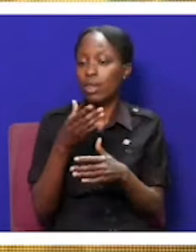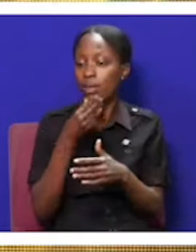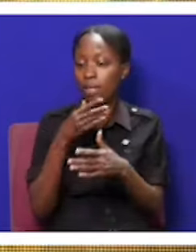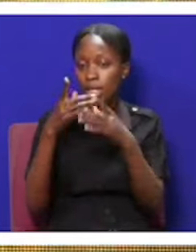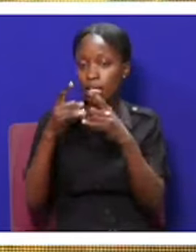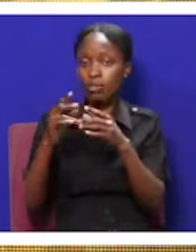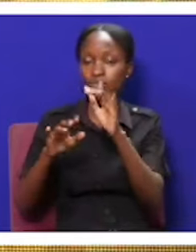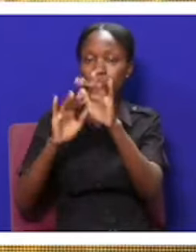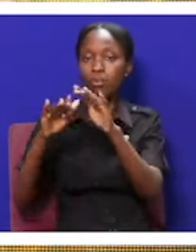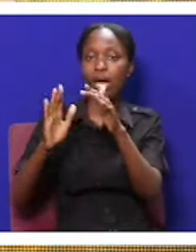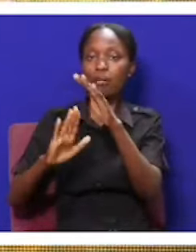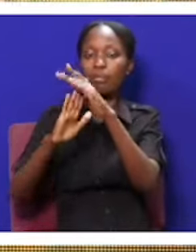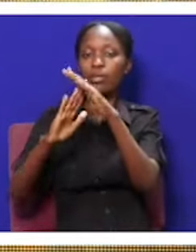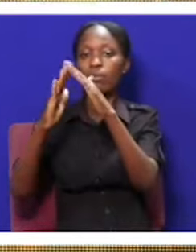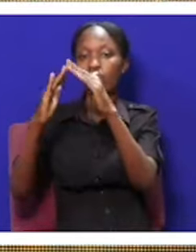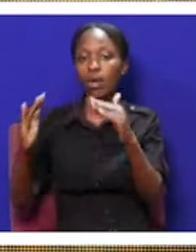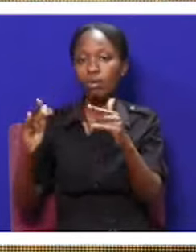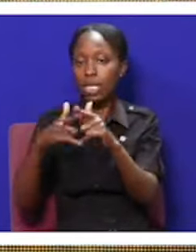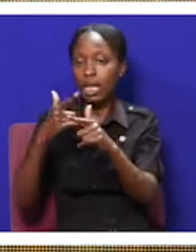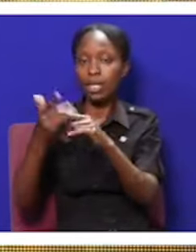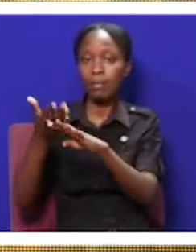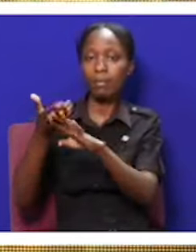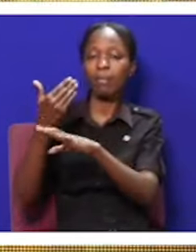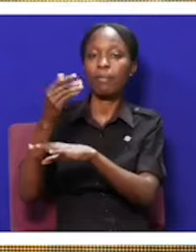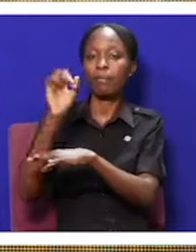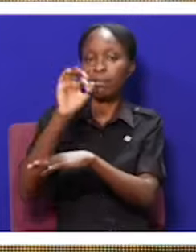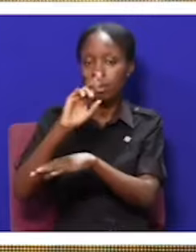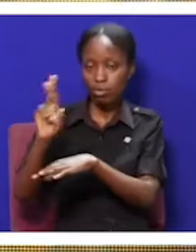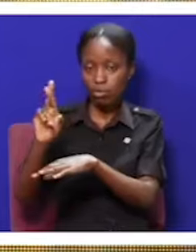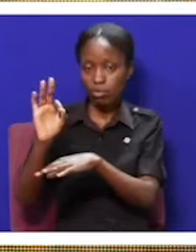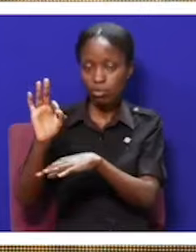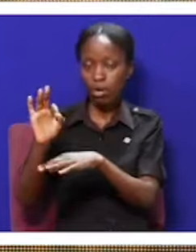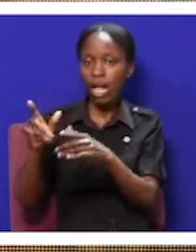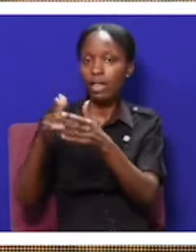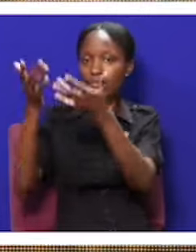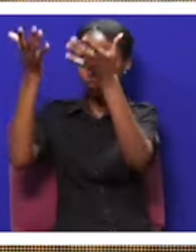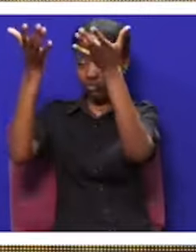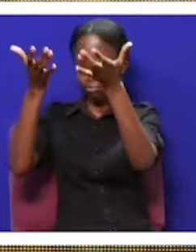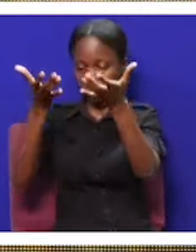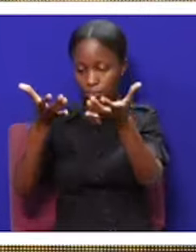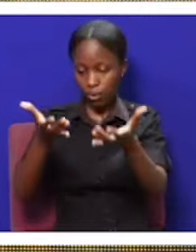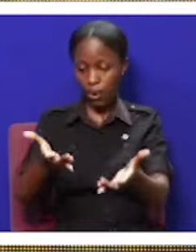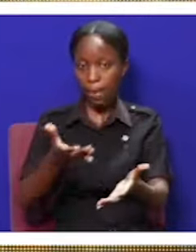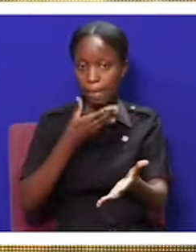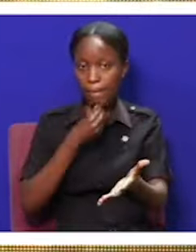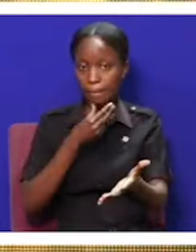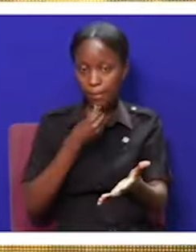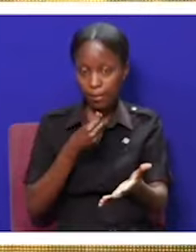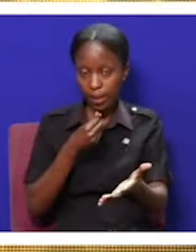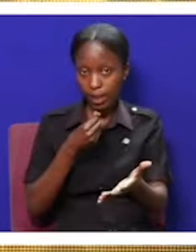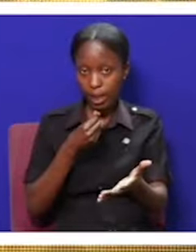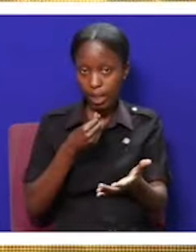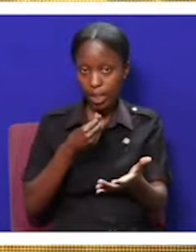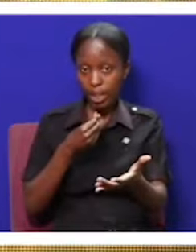the roof, made an opening in the tiles, and let him down on his bed into the middle of the